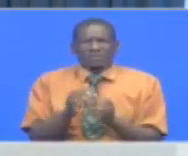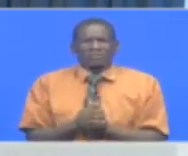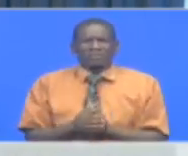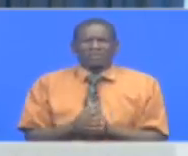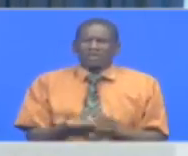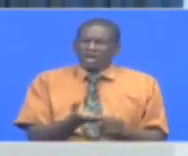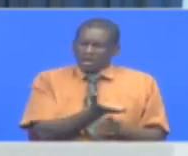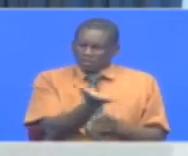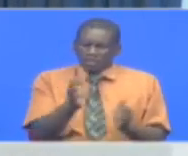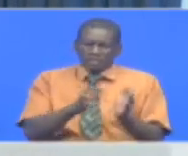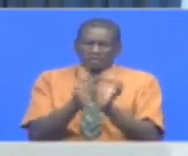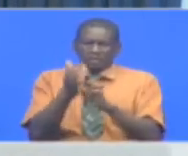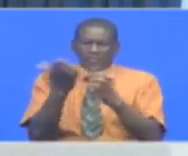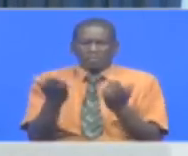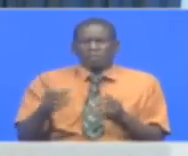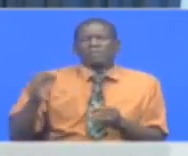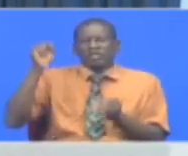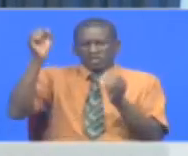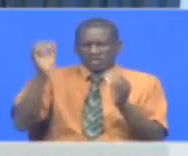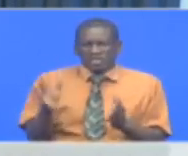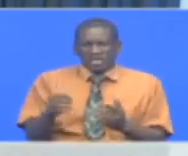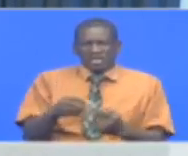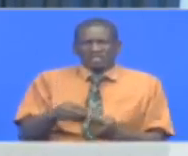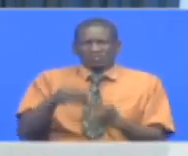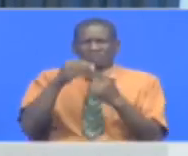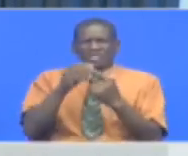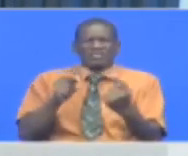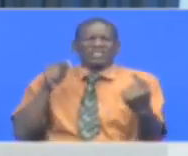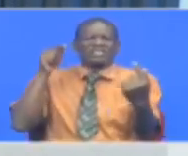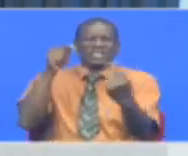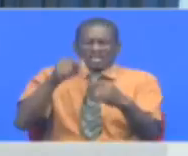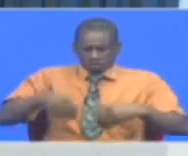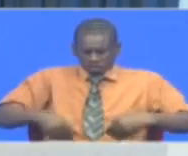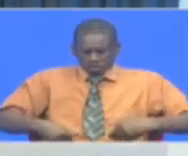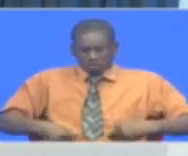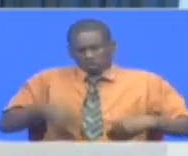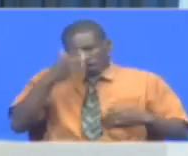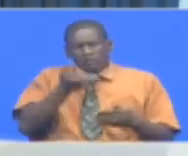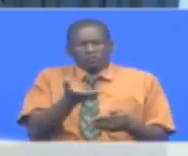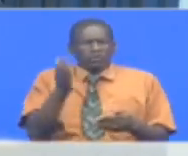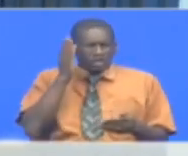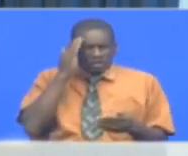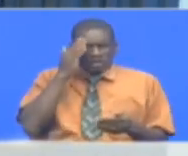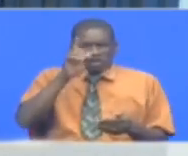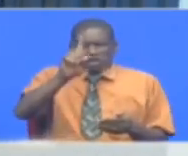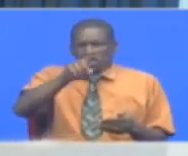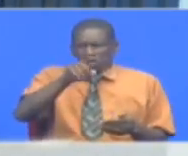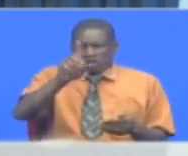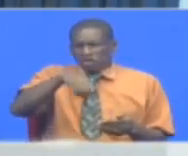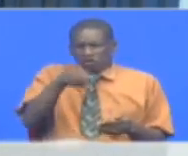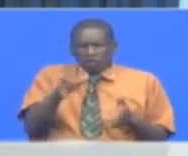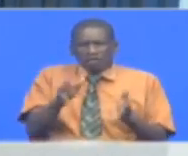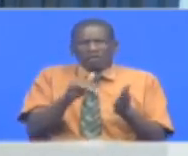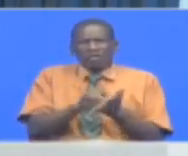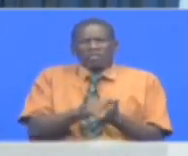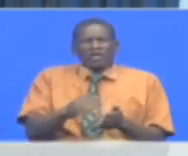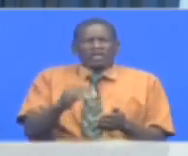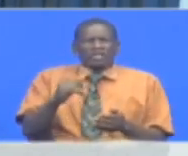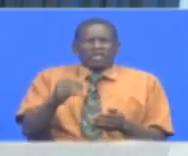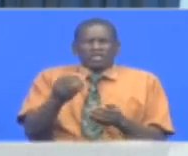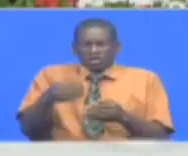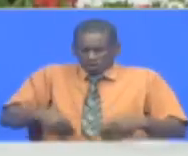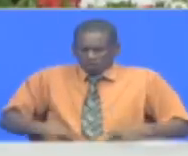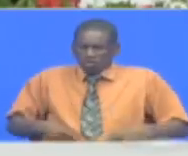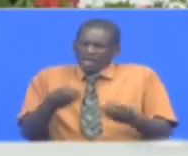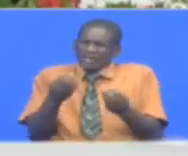These Bible-waving politicians have especially targeted the youth because they think wrongly that the youth are gullible and easy to